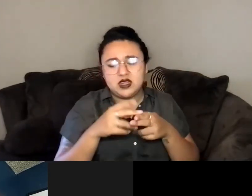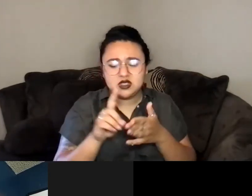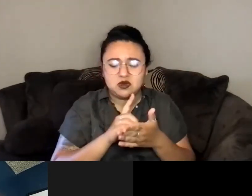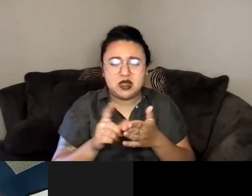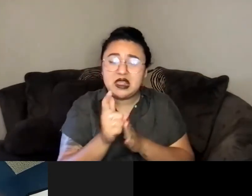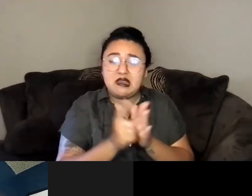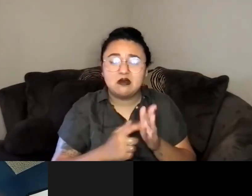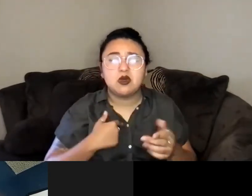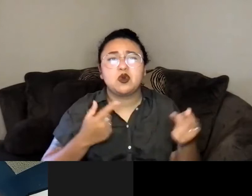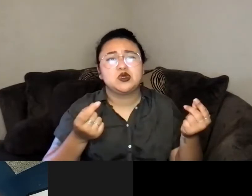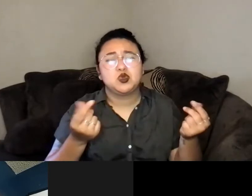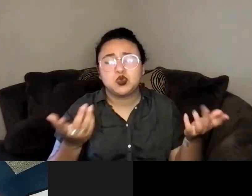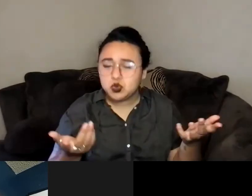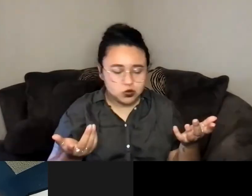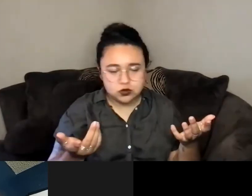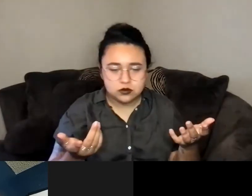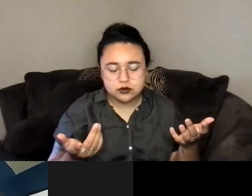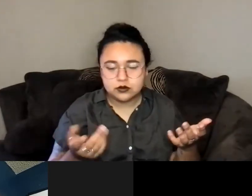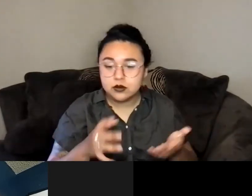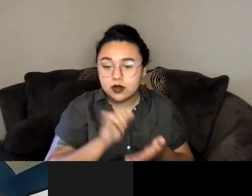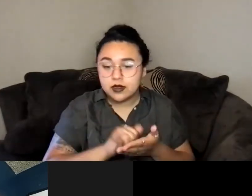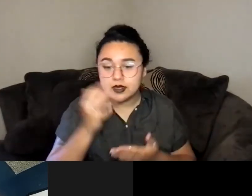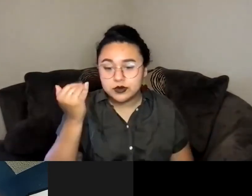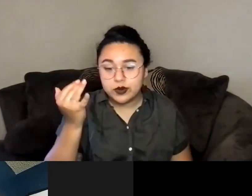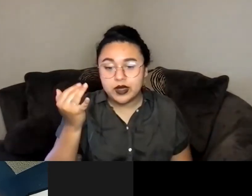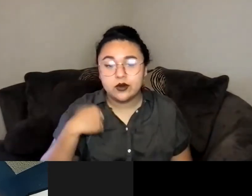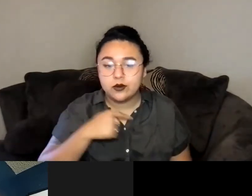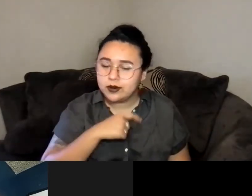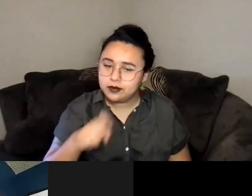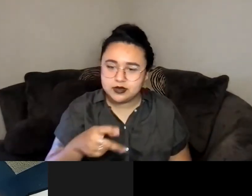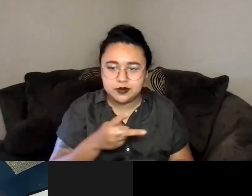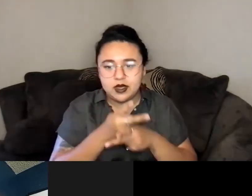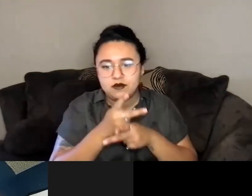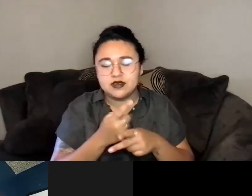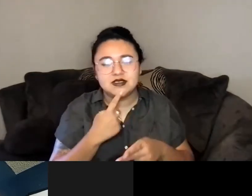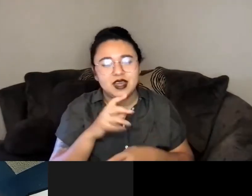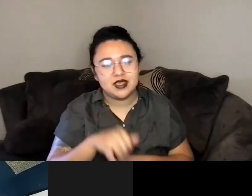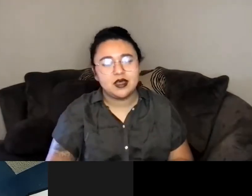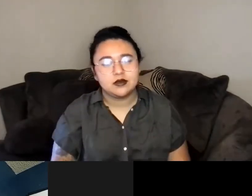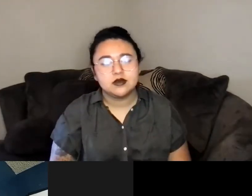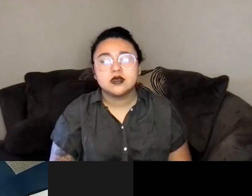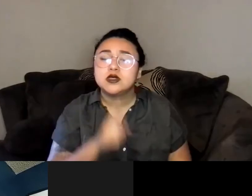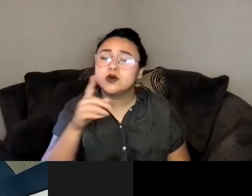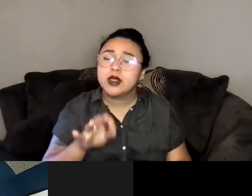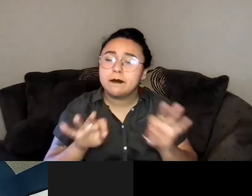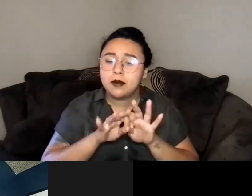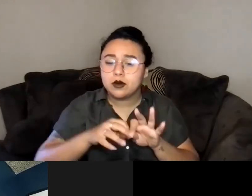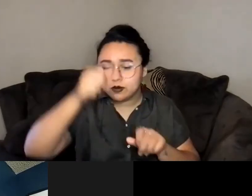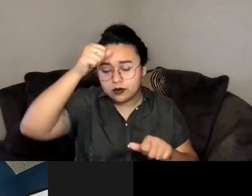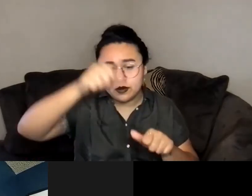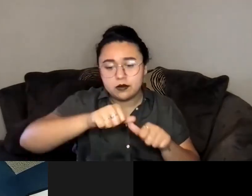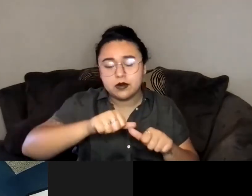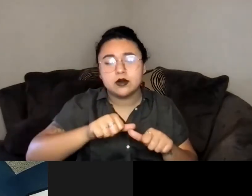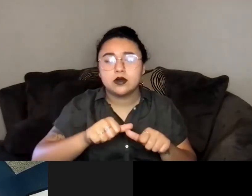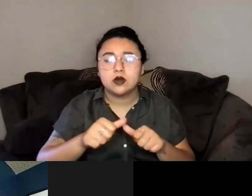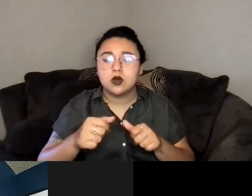And that's why I think it's, we have to be careful about saying those things. It's really important to remember that even things